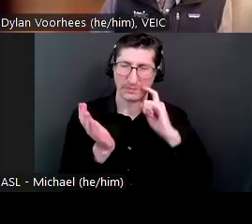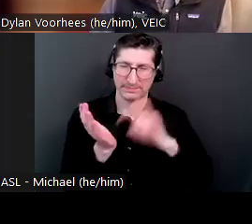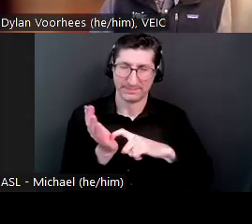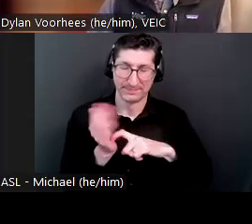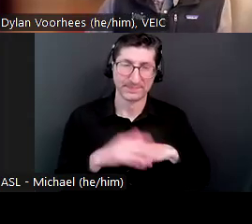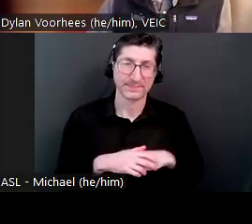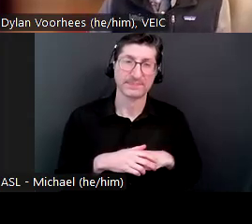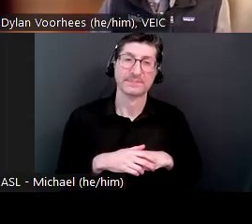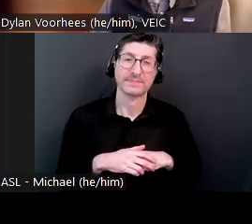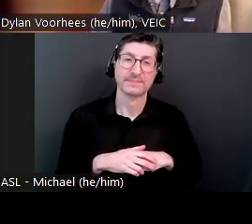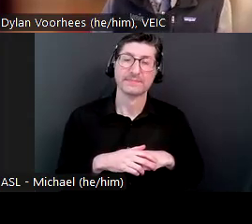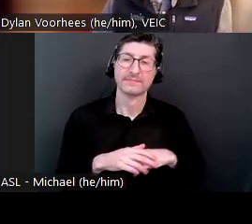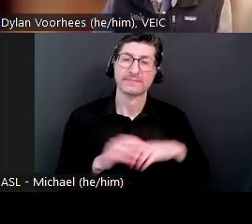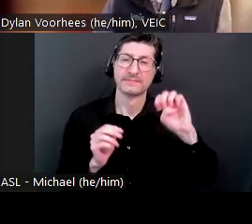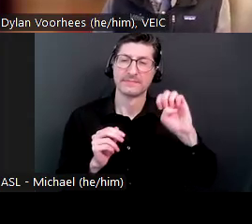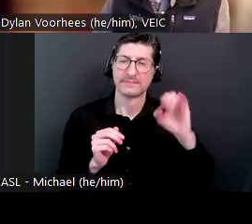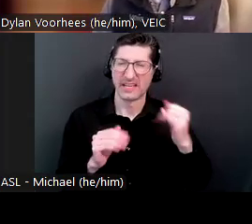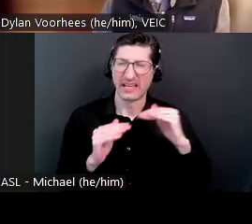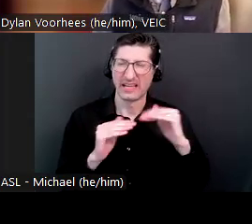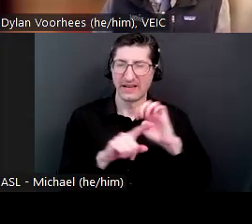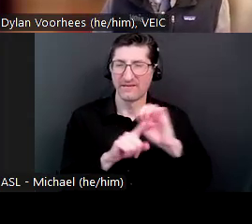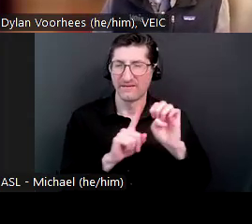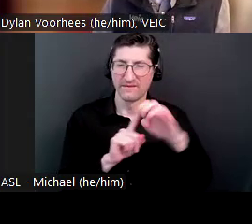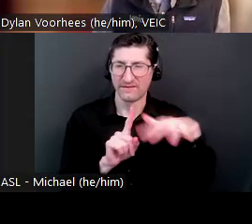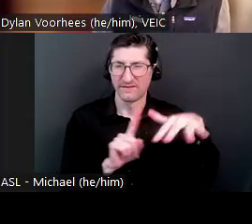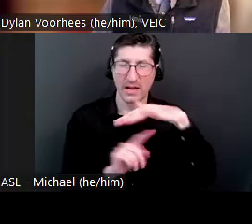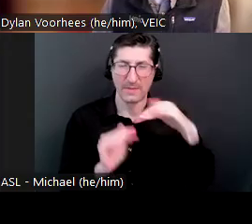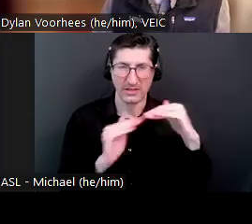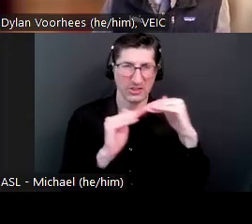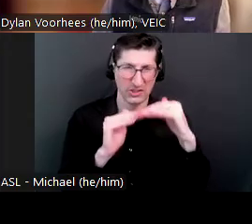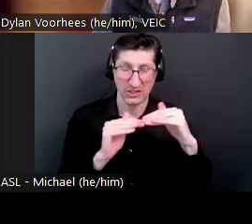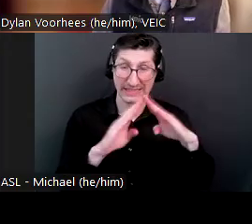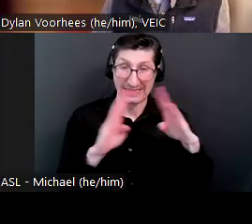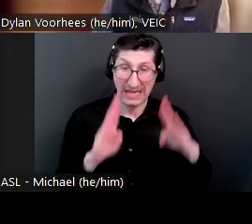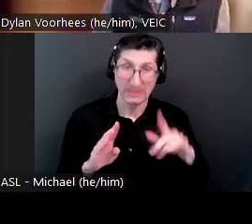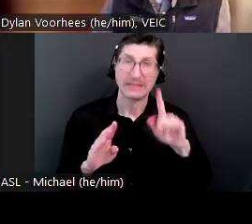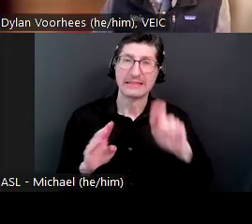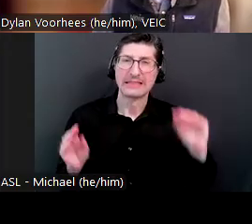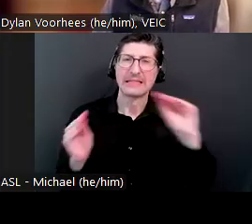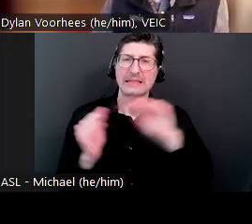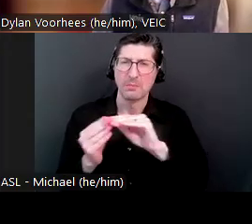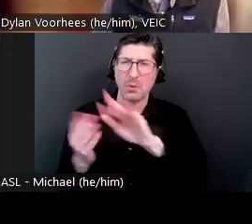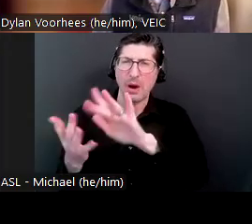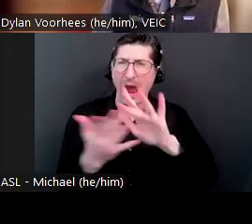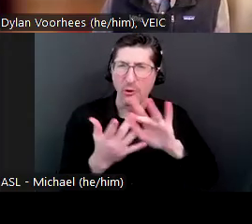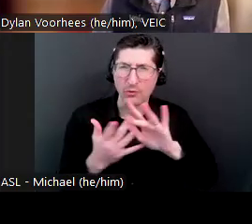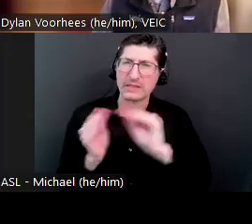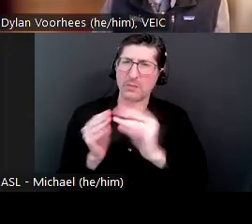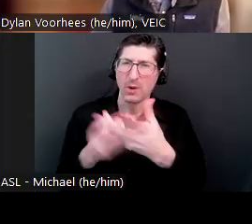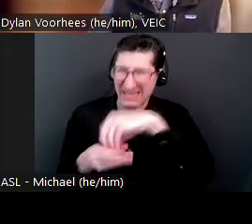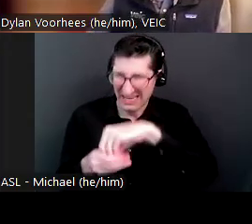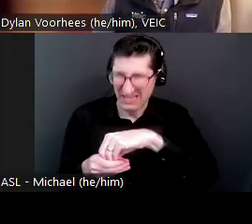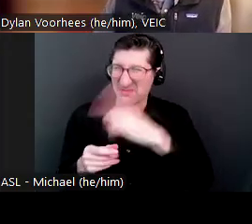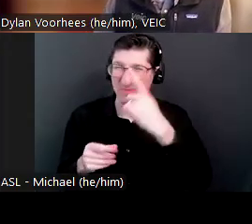environmental justice households need greater outreach and engagement to ensure that they can benefit from the programs more than they have in the